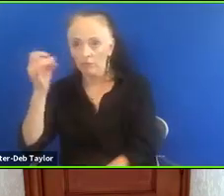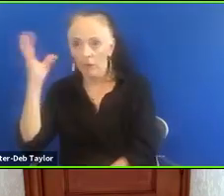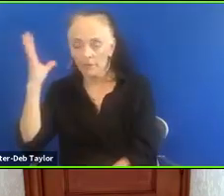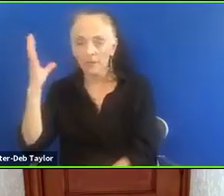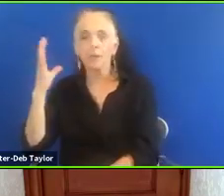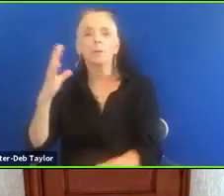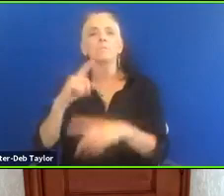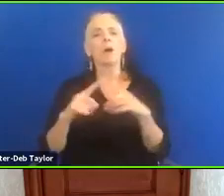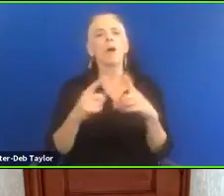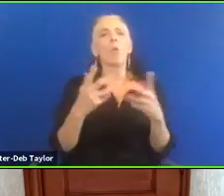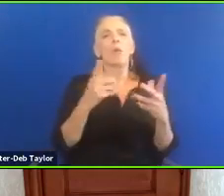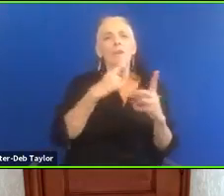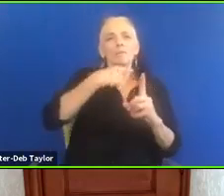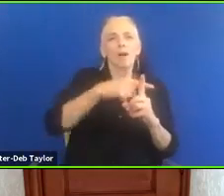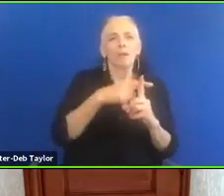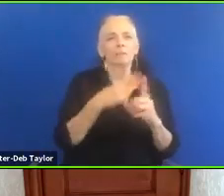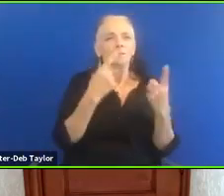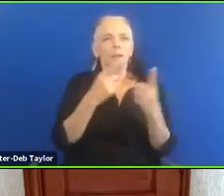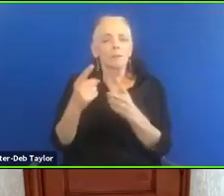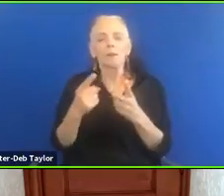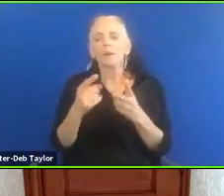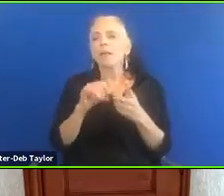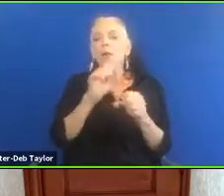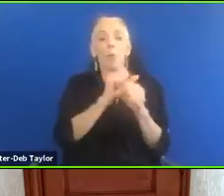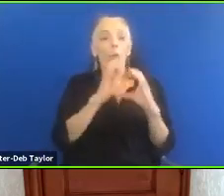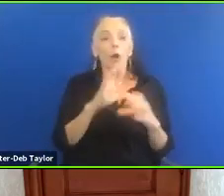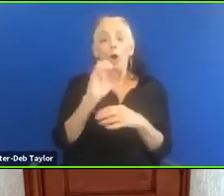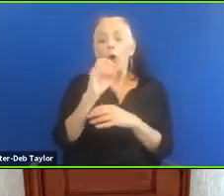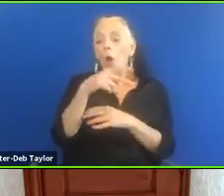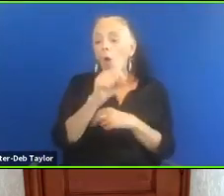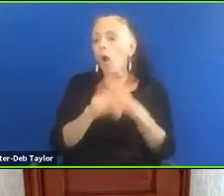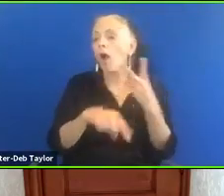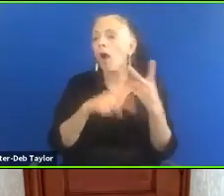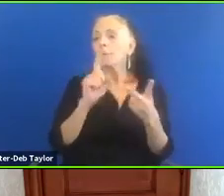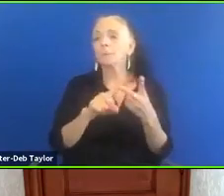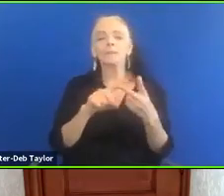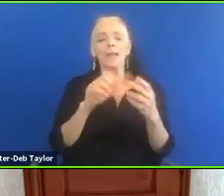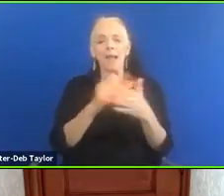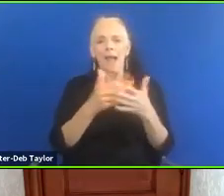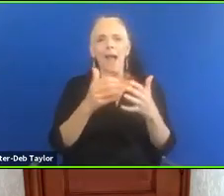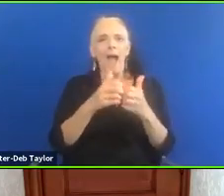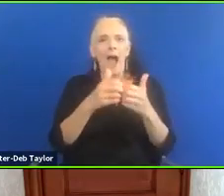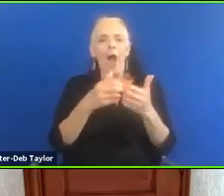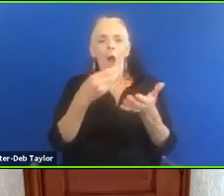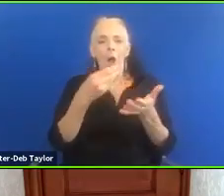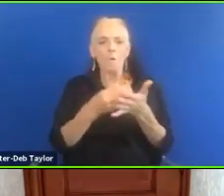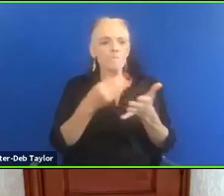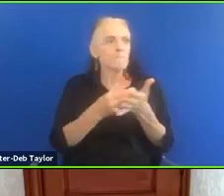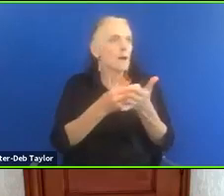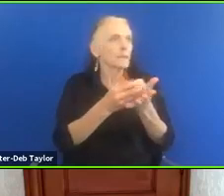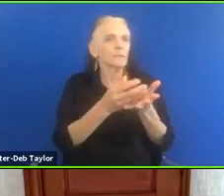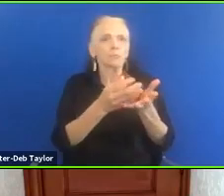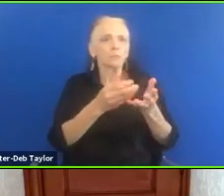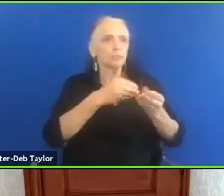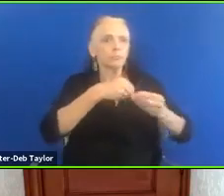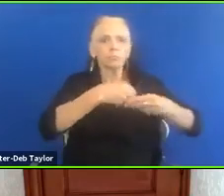worker co-ops, how to get capital flowing the right way as examples. Do y'all have any other examples to uplift?